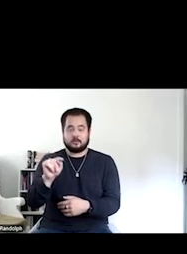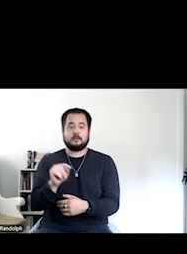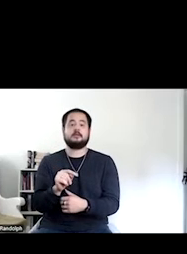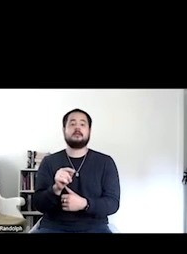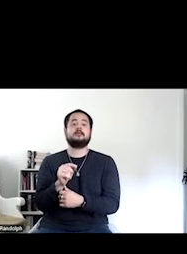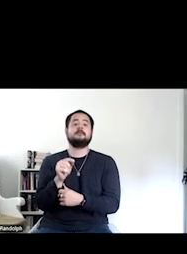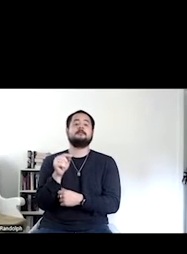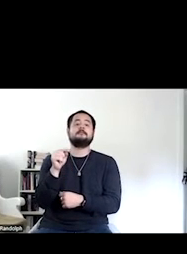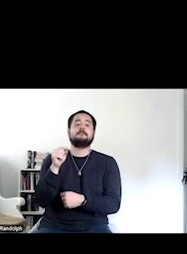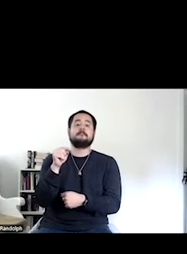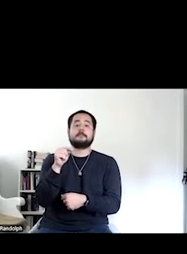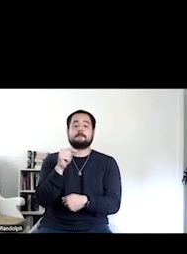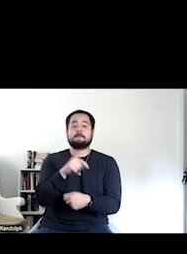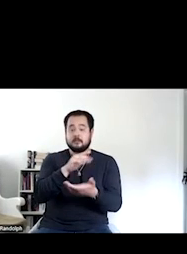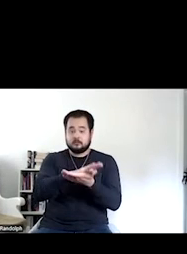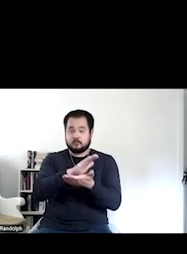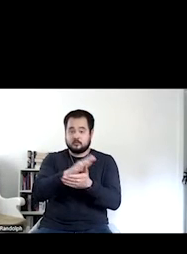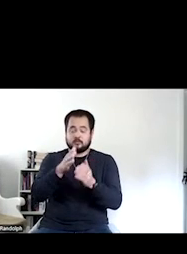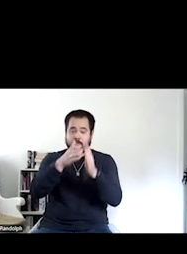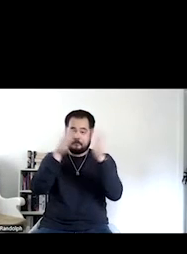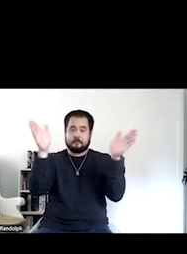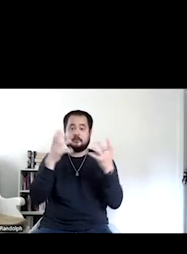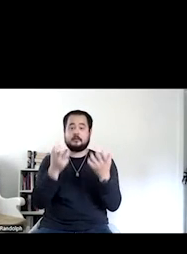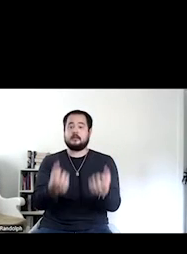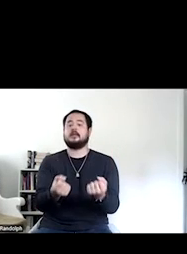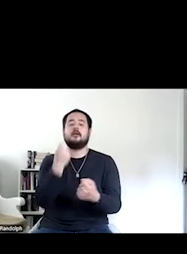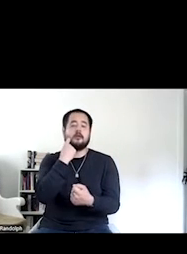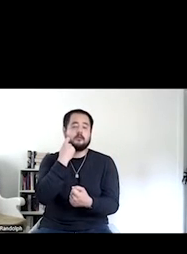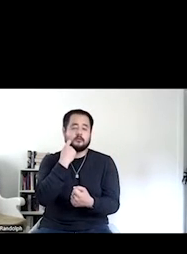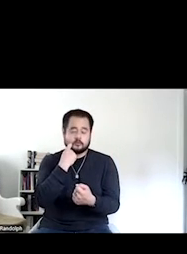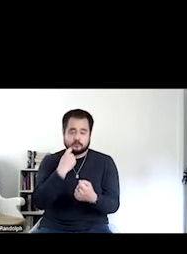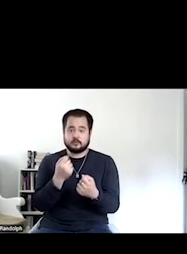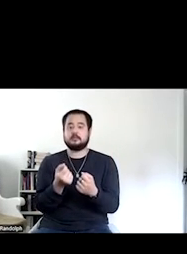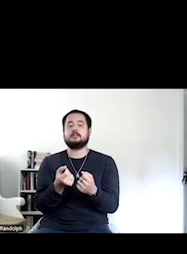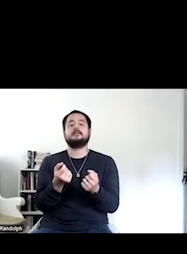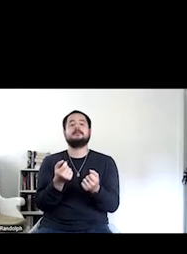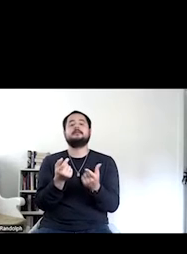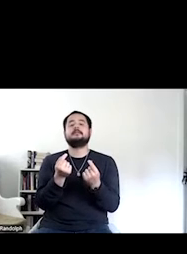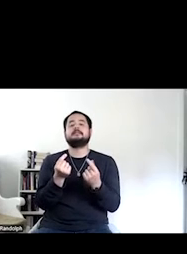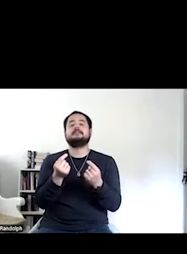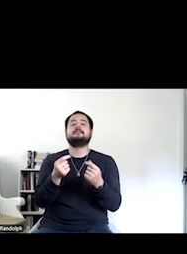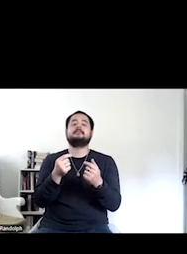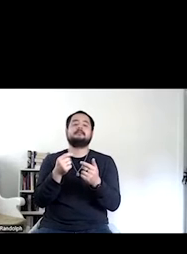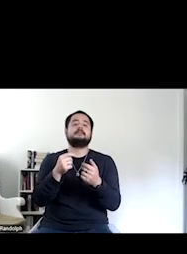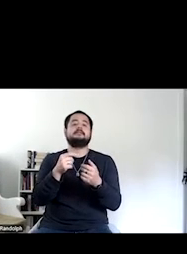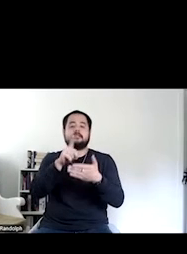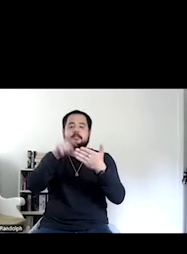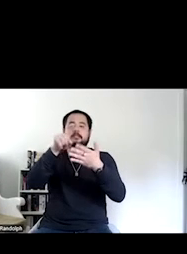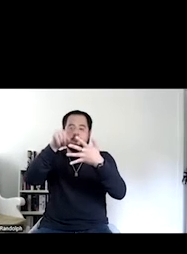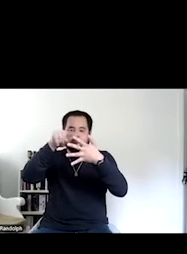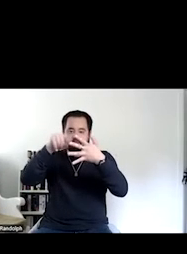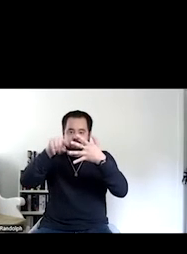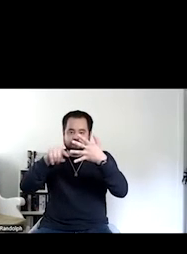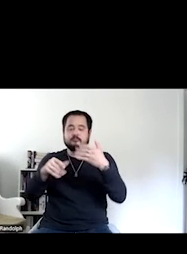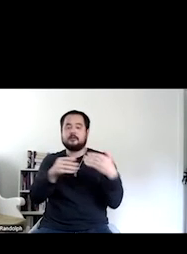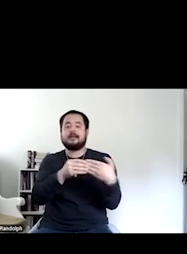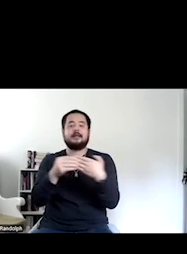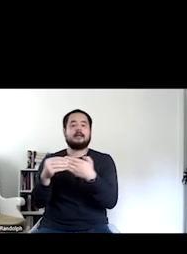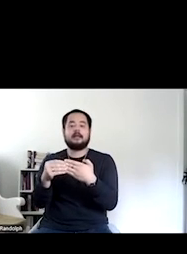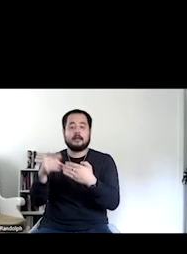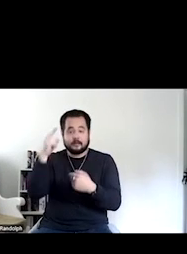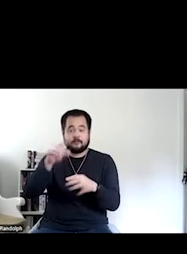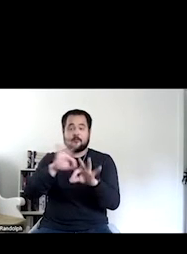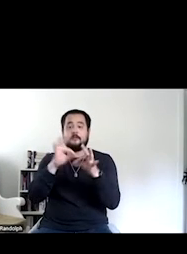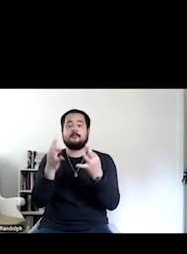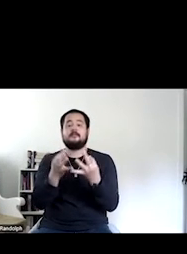University Dornsife School of Public Health recently completed a series of checklists and planning guides for families with children with